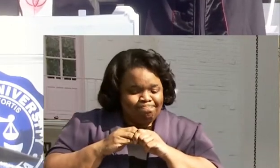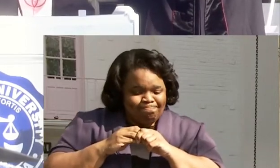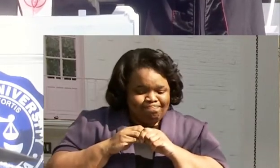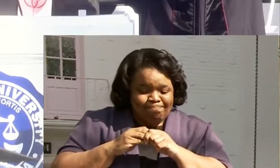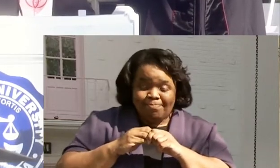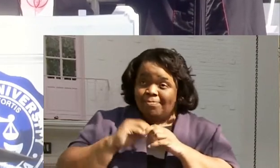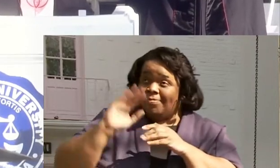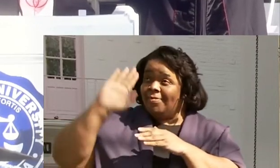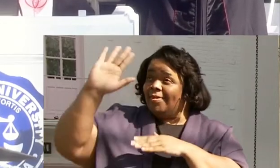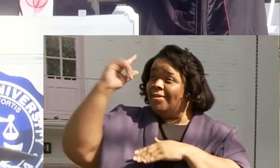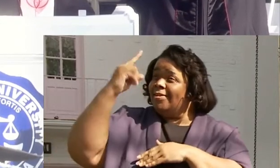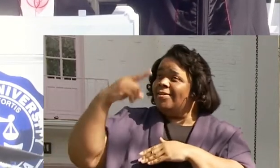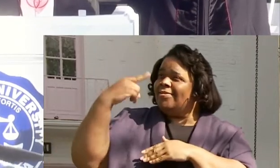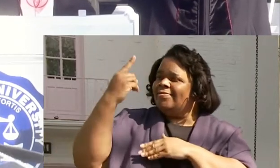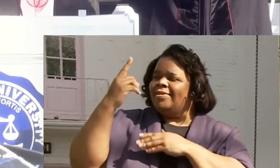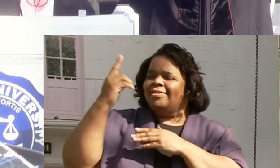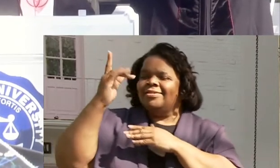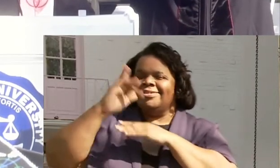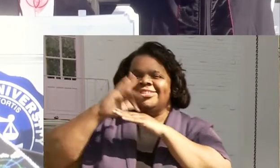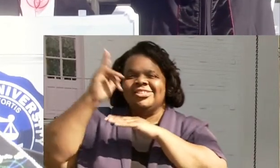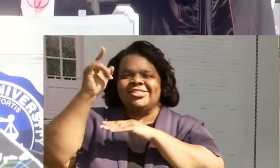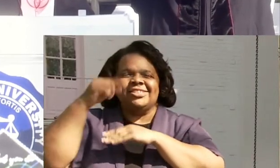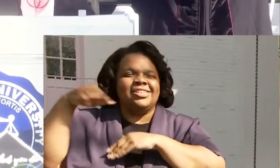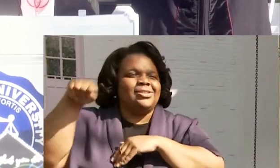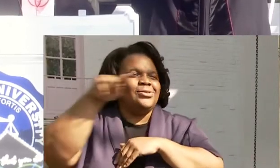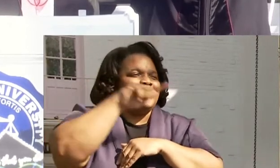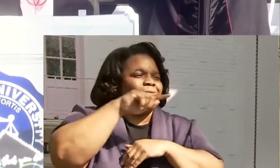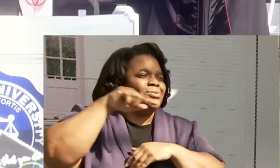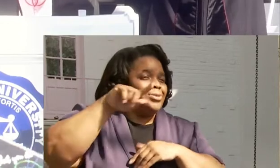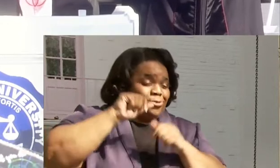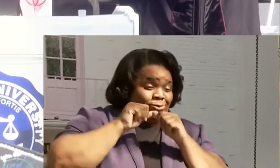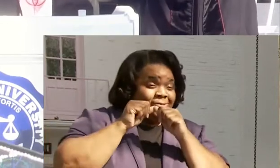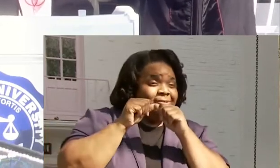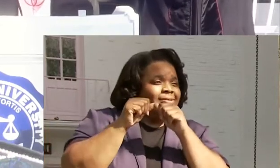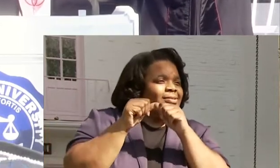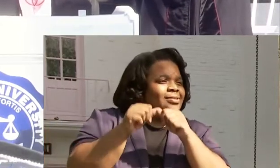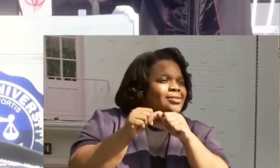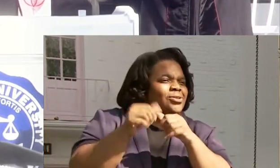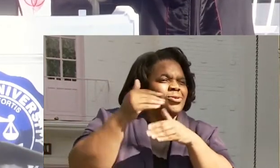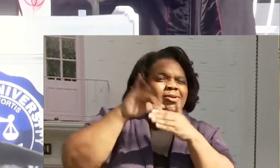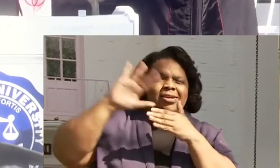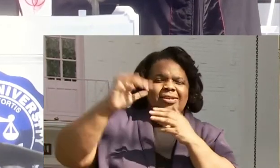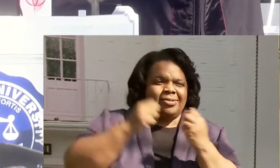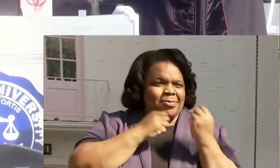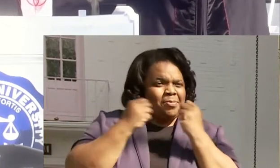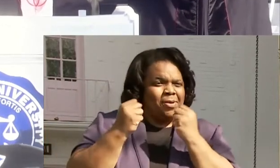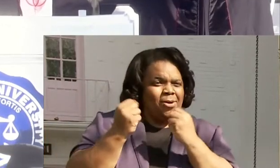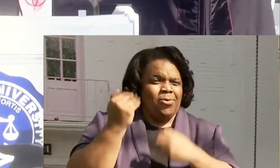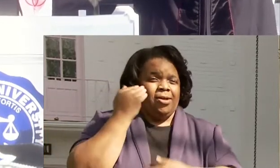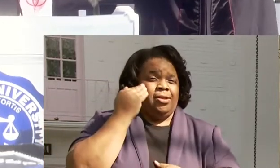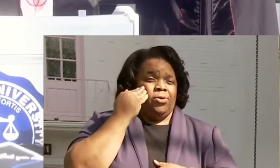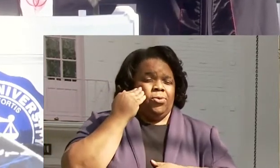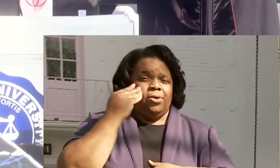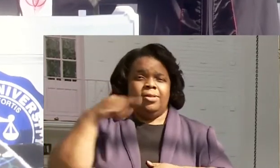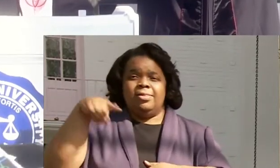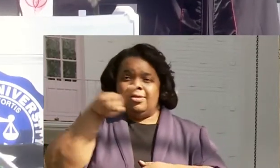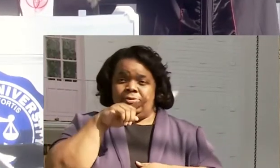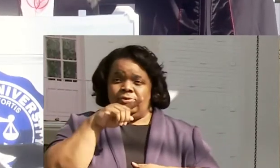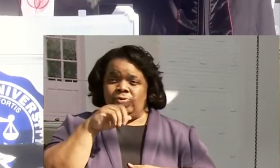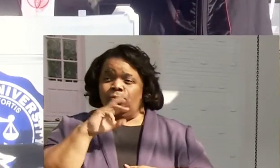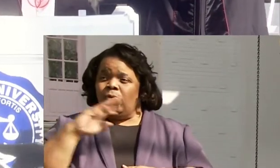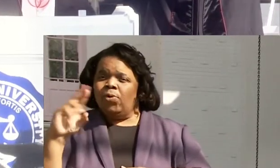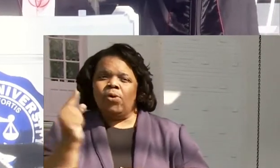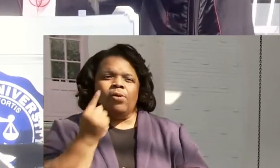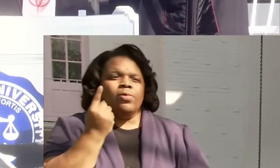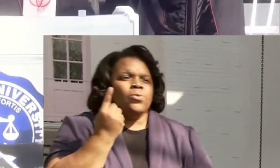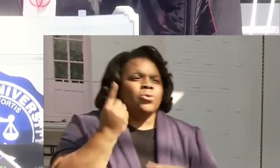face continue to rest upon you as you go forth in the power and the assurance of knowing that you are the